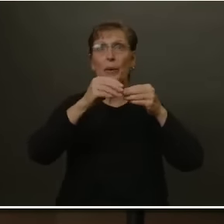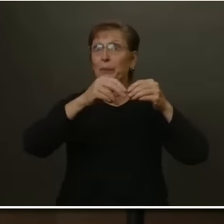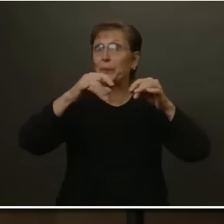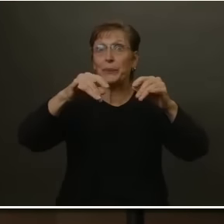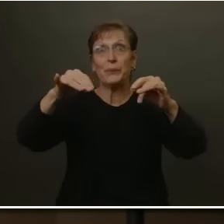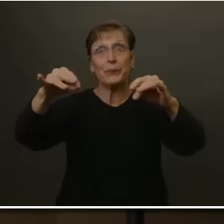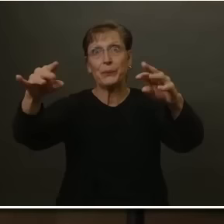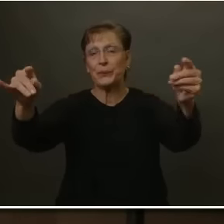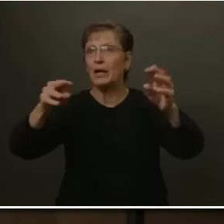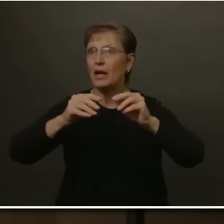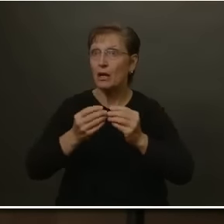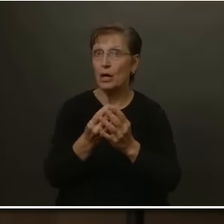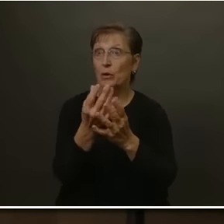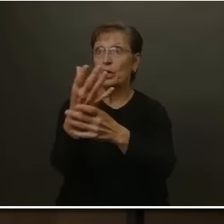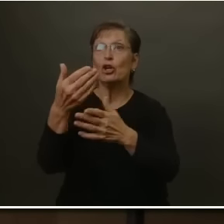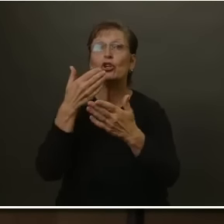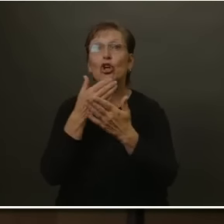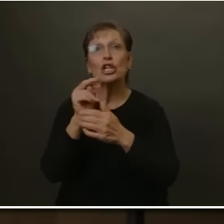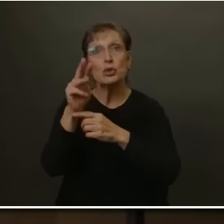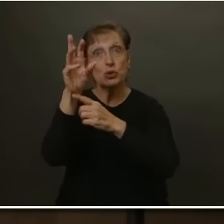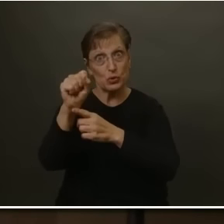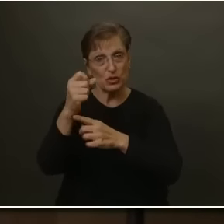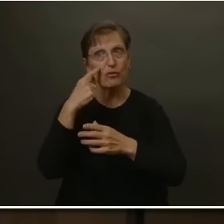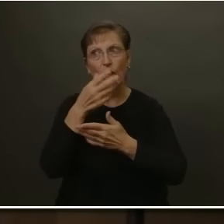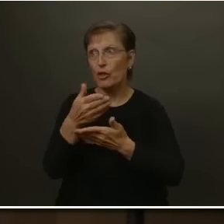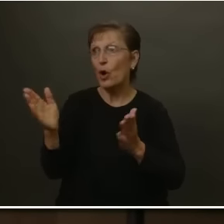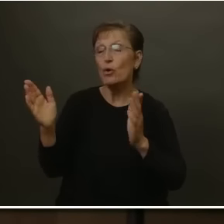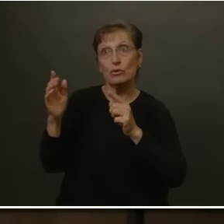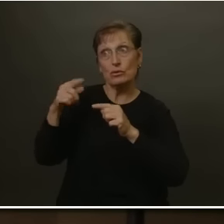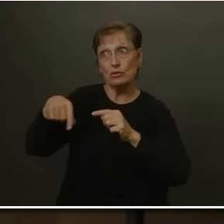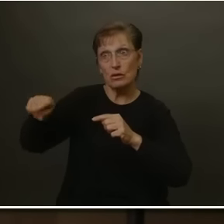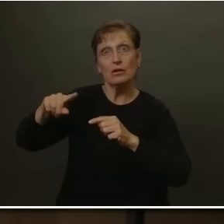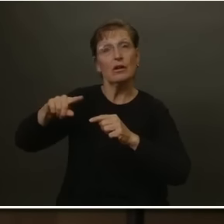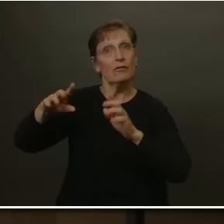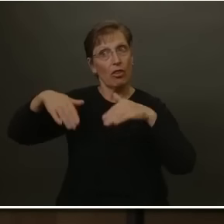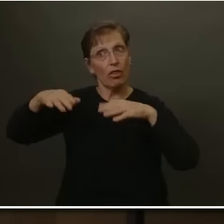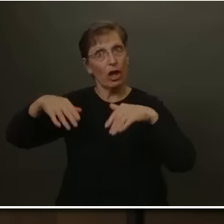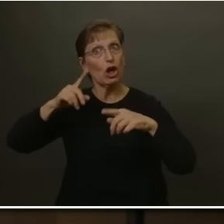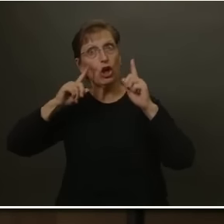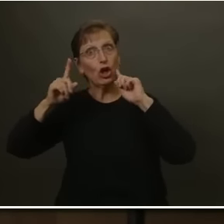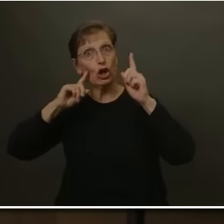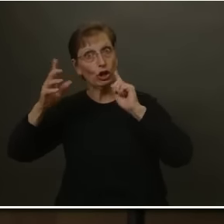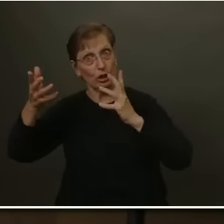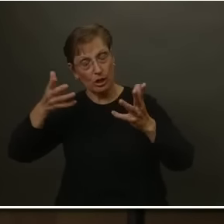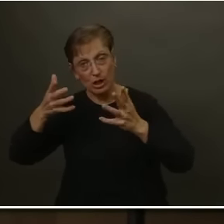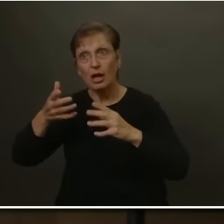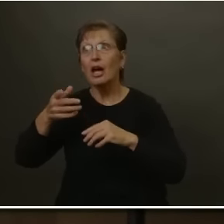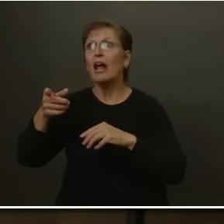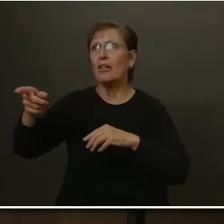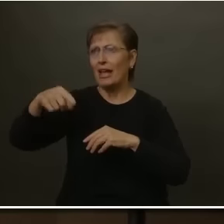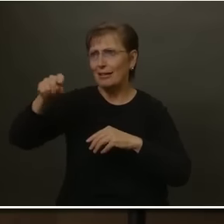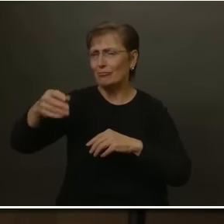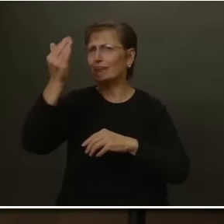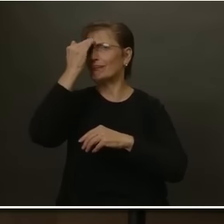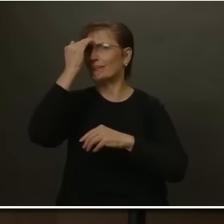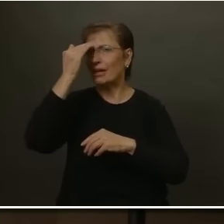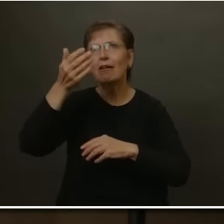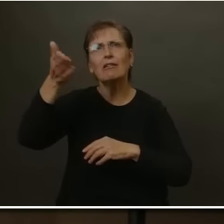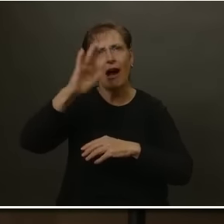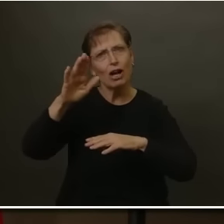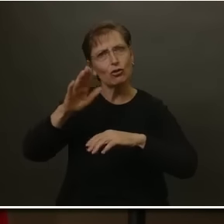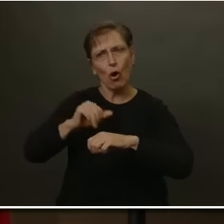proclaim the good news primarily to those who have not yet heard. God is calling